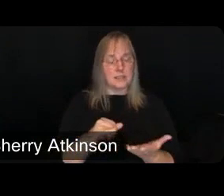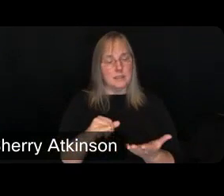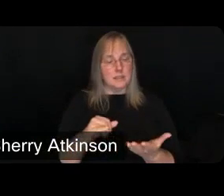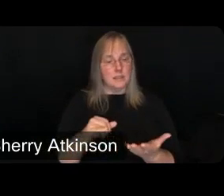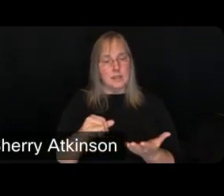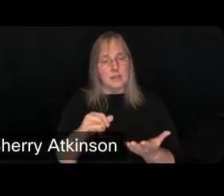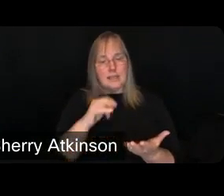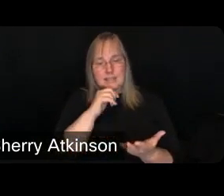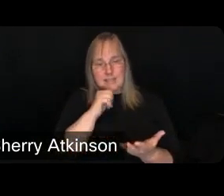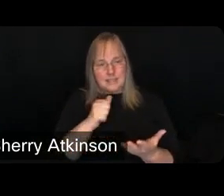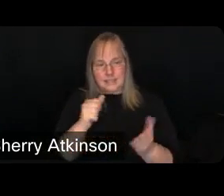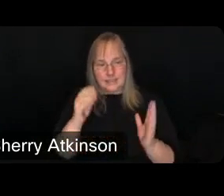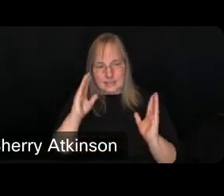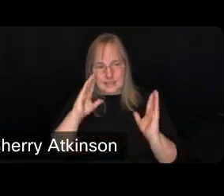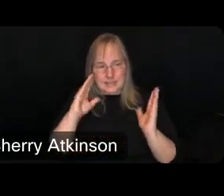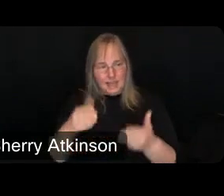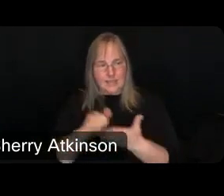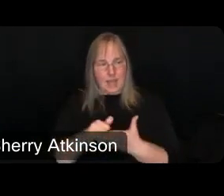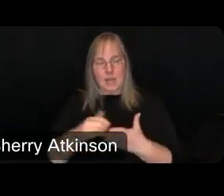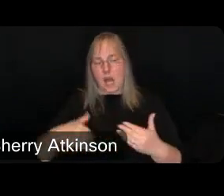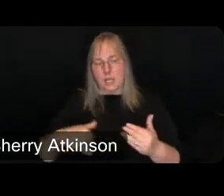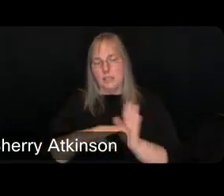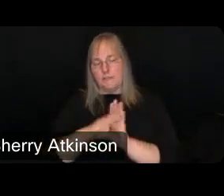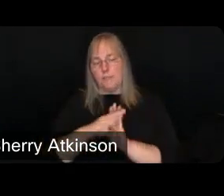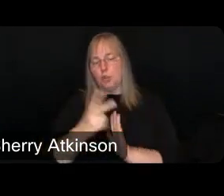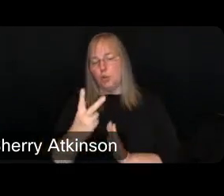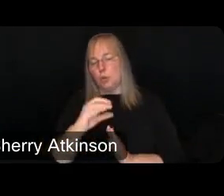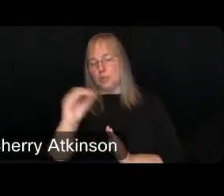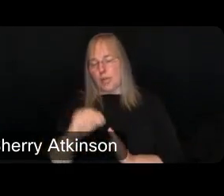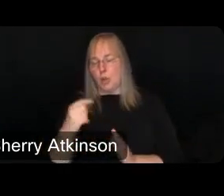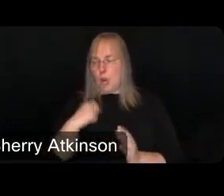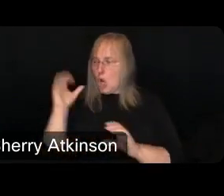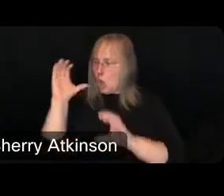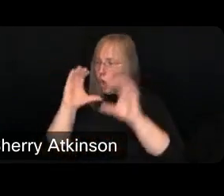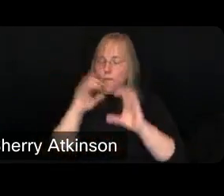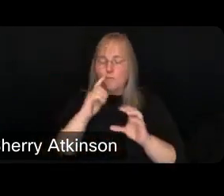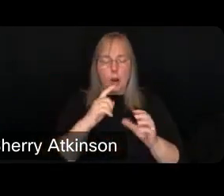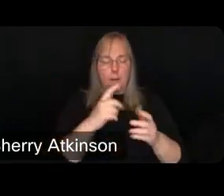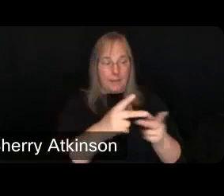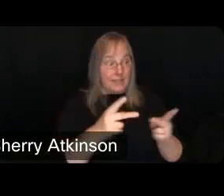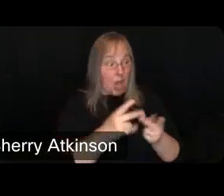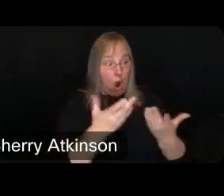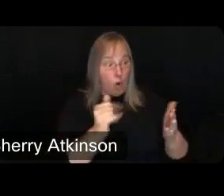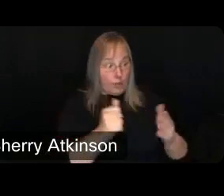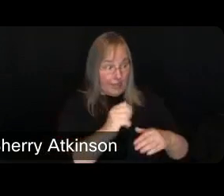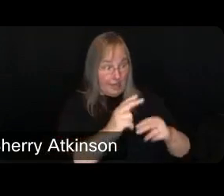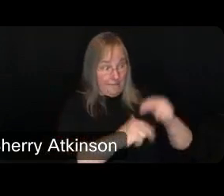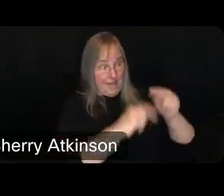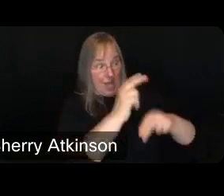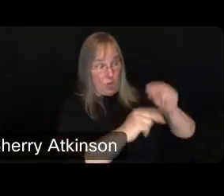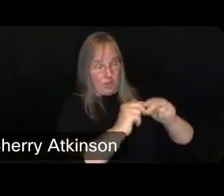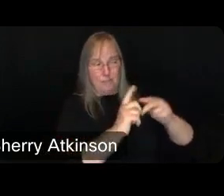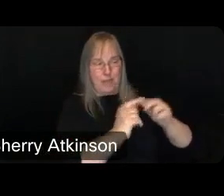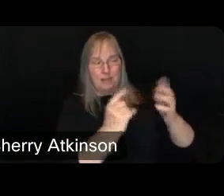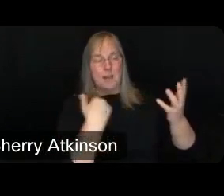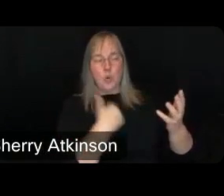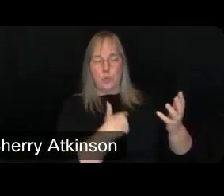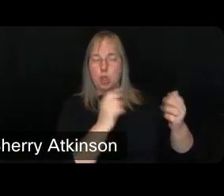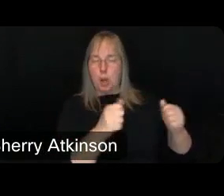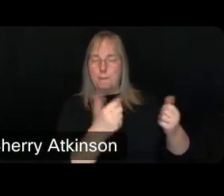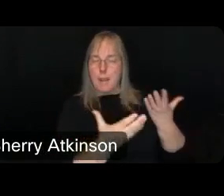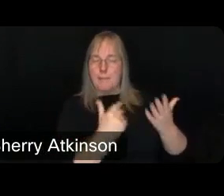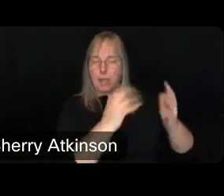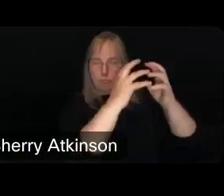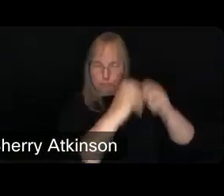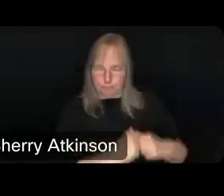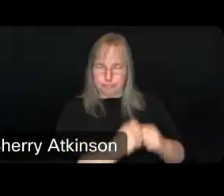targeting that undeveloped 2%. It's just looking for places that are already developed that could potentially be redeveloped to achieve